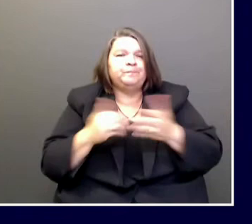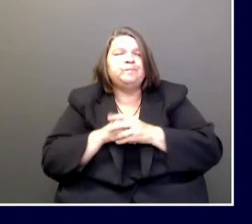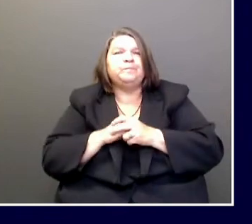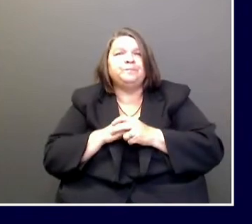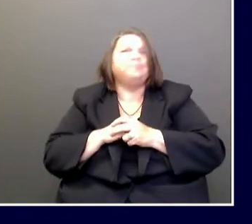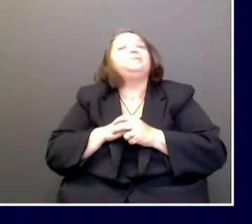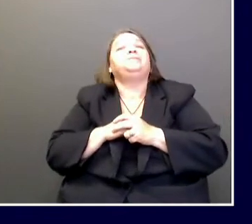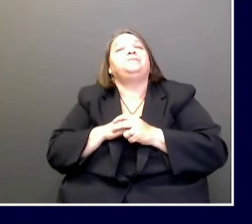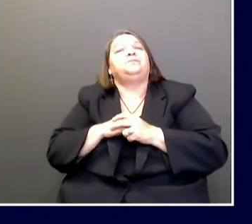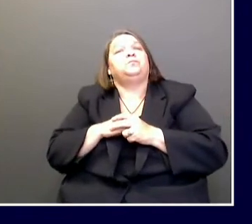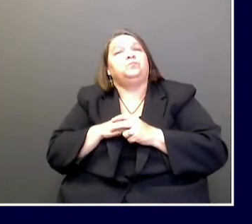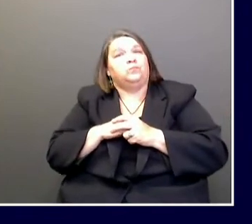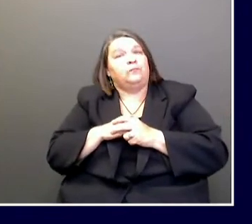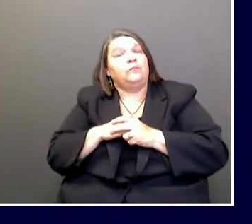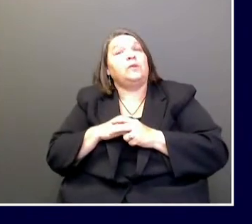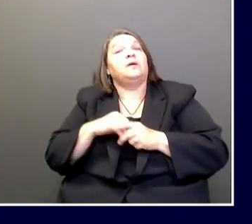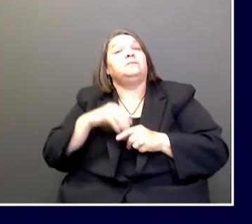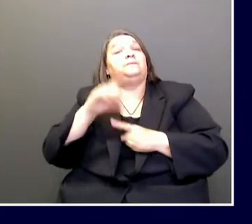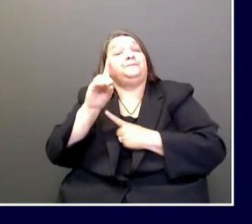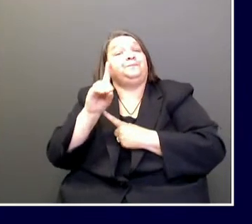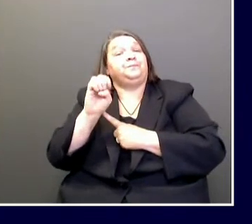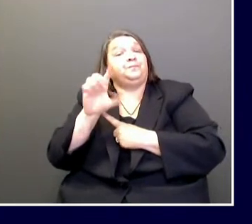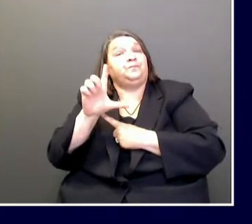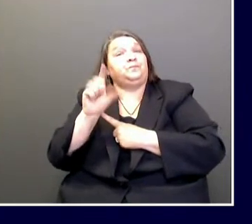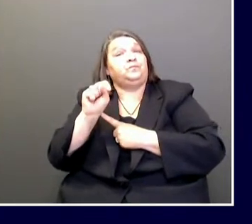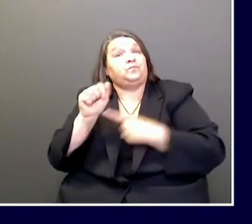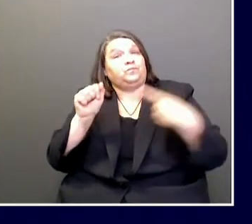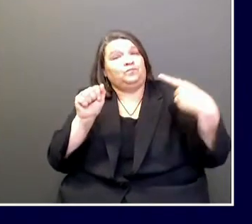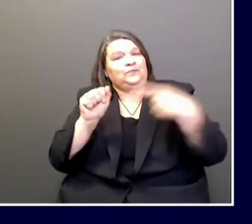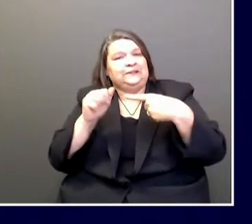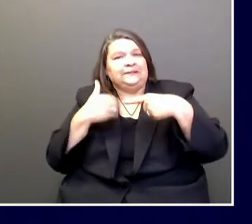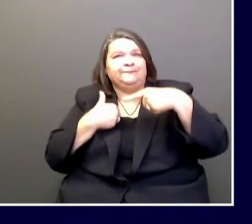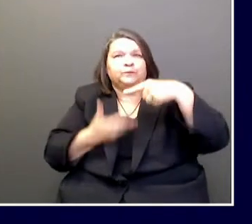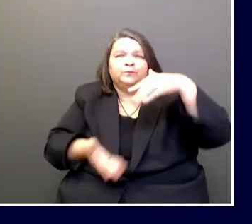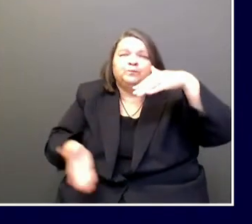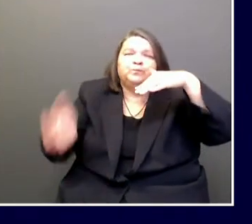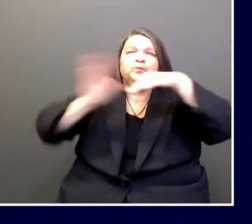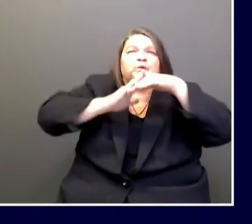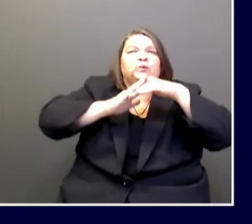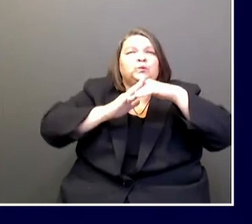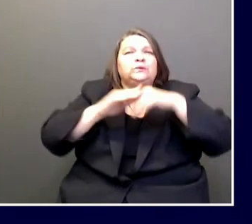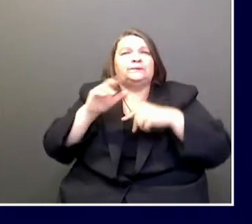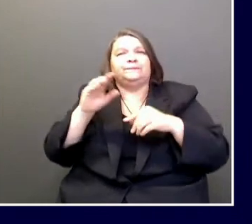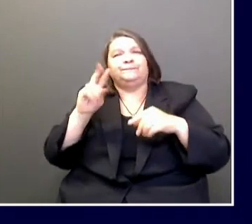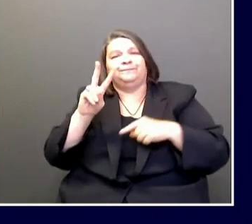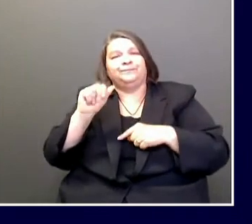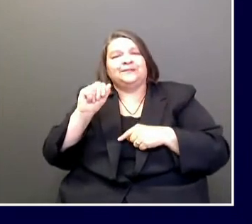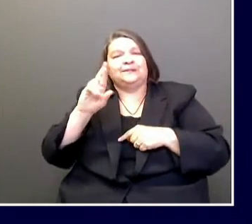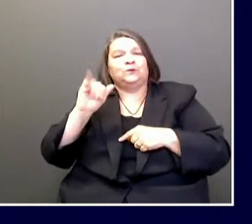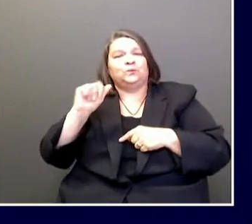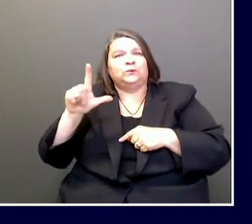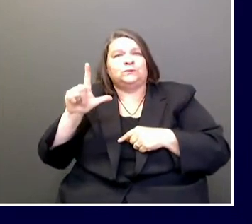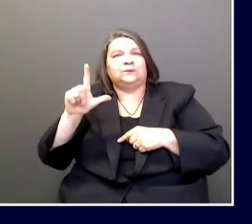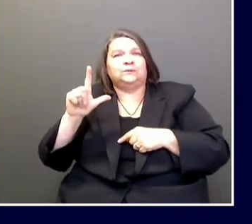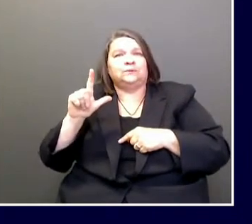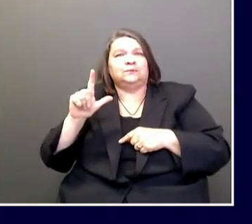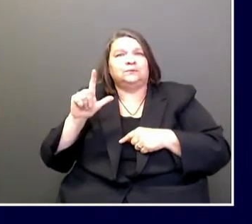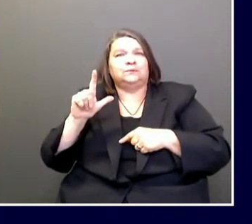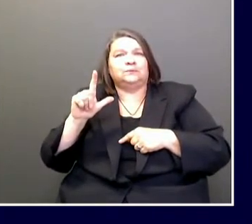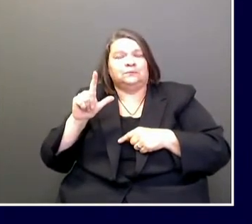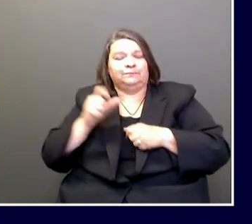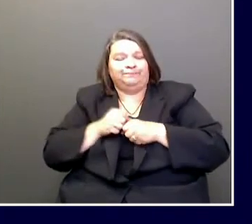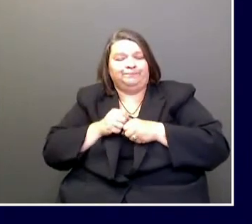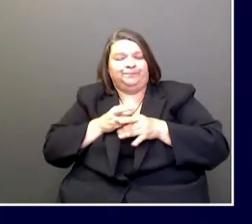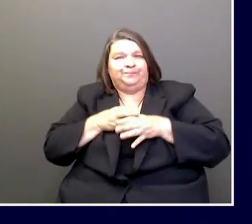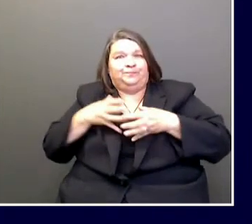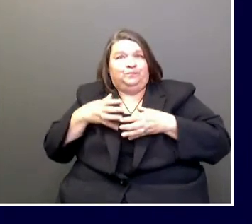variant, because it carries a heavier viral load, is able to be transmitted more easily than another variant, even by